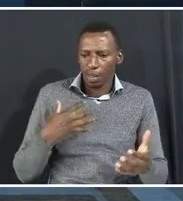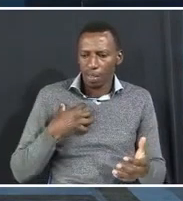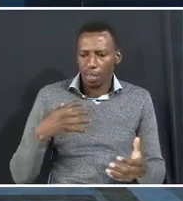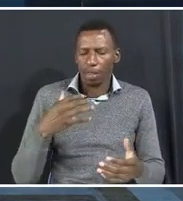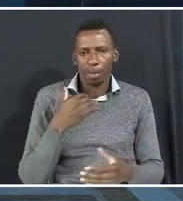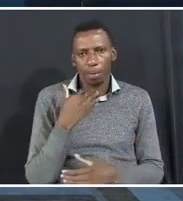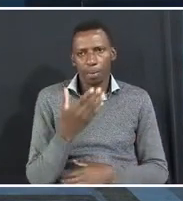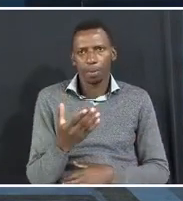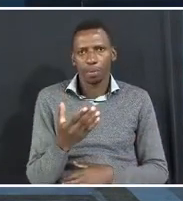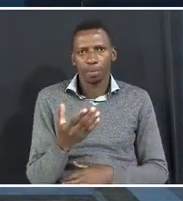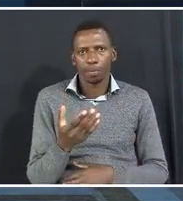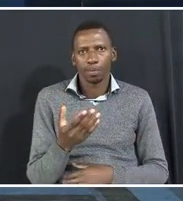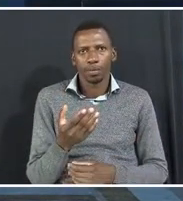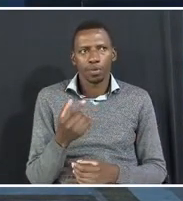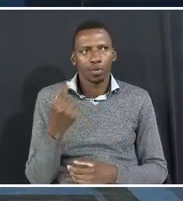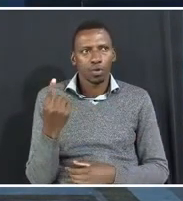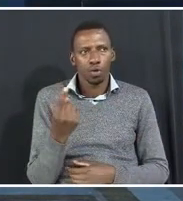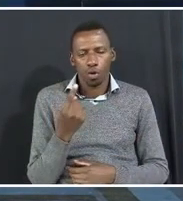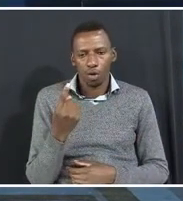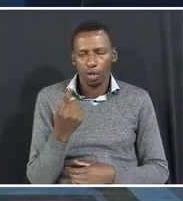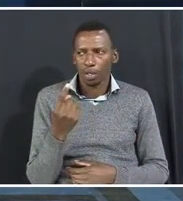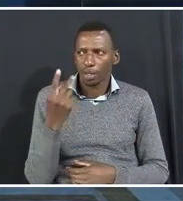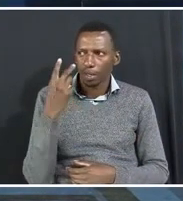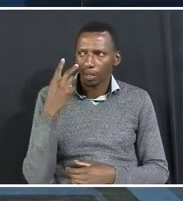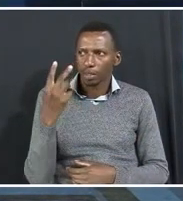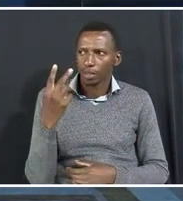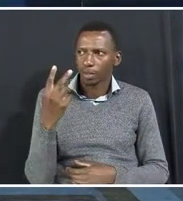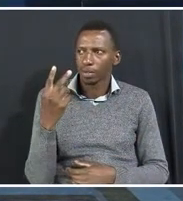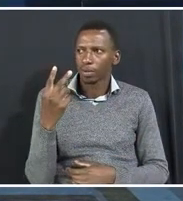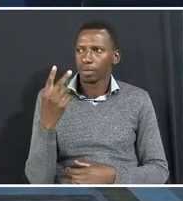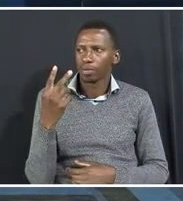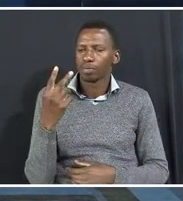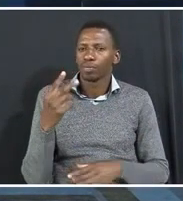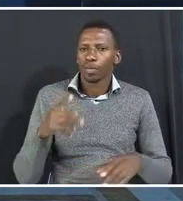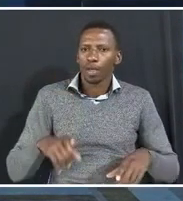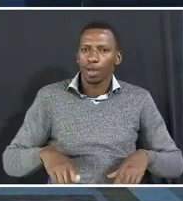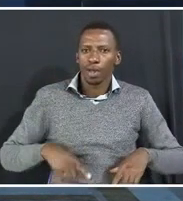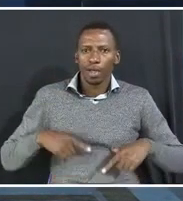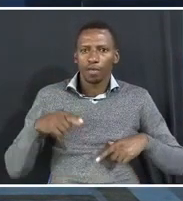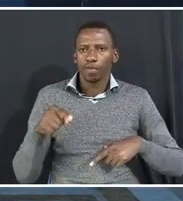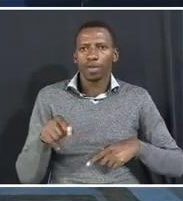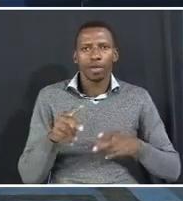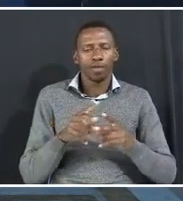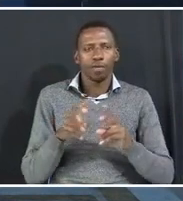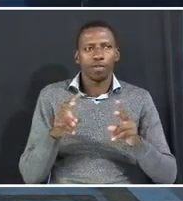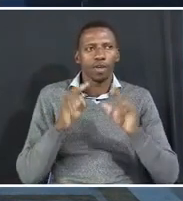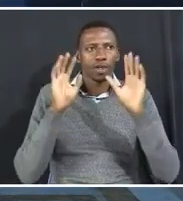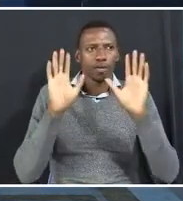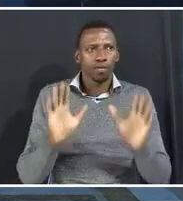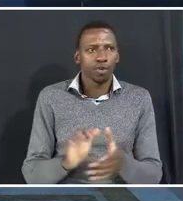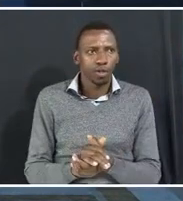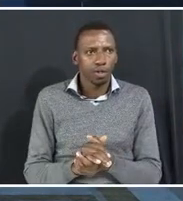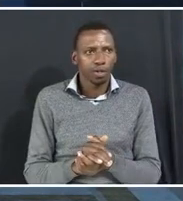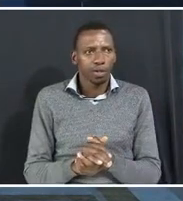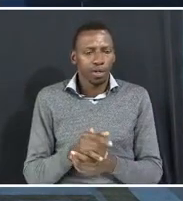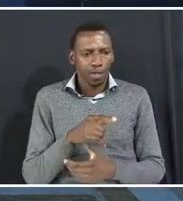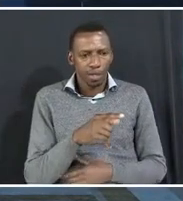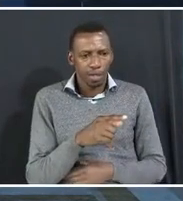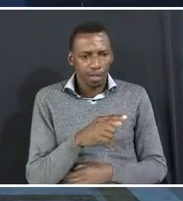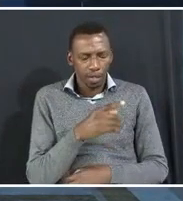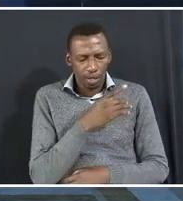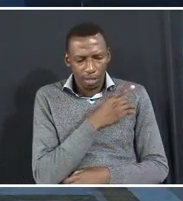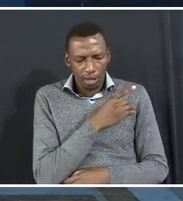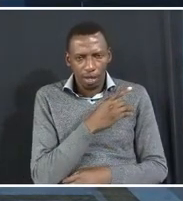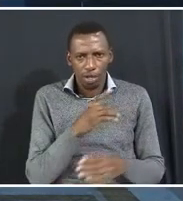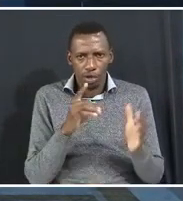have realized where life really matters. I think having been a doctor all the